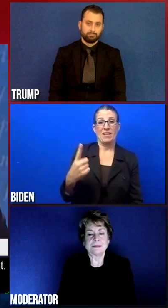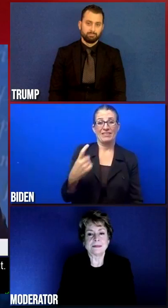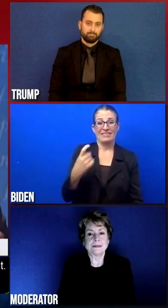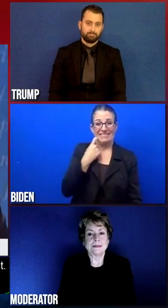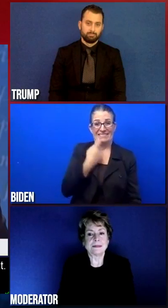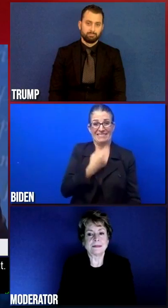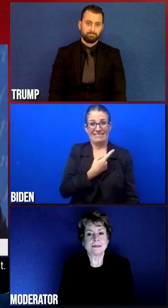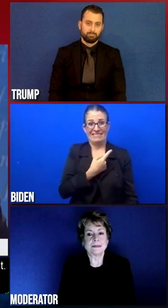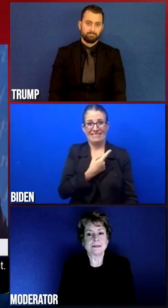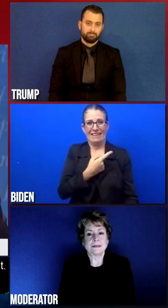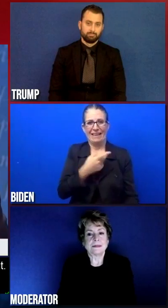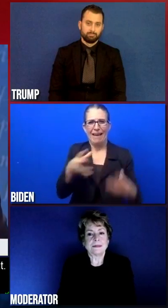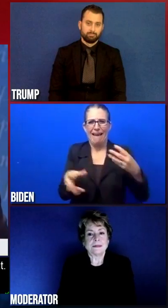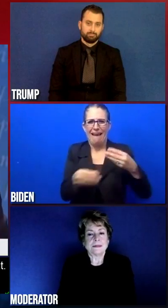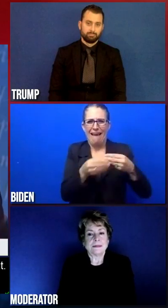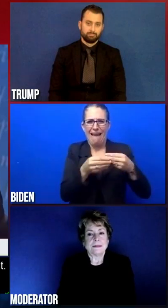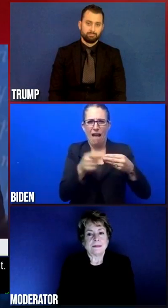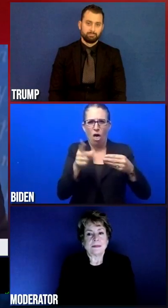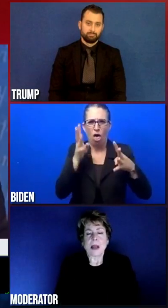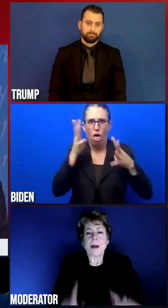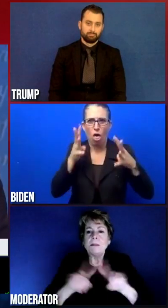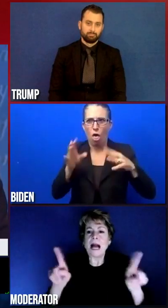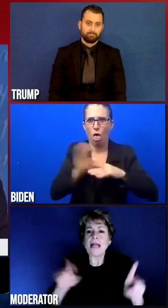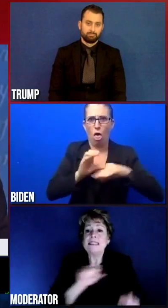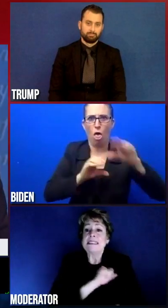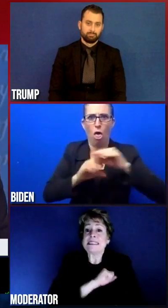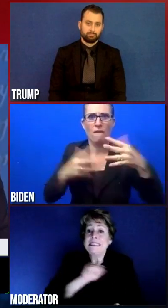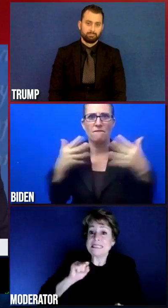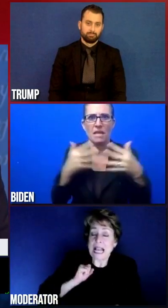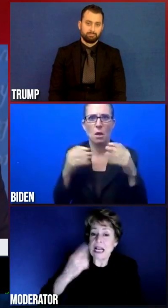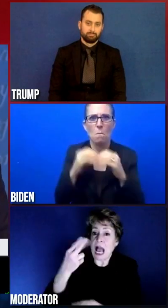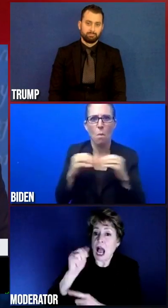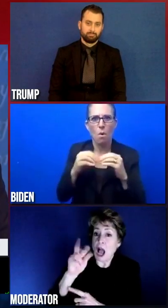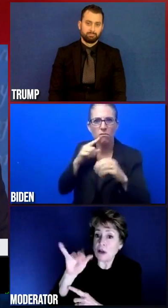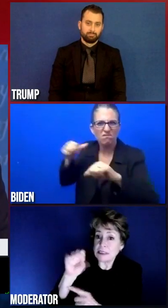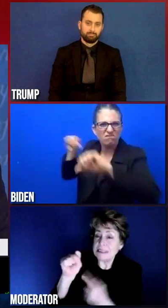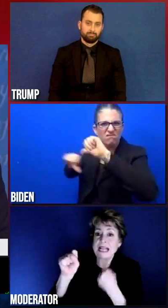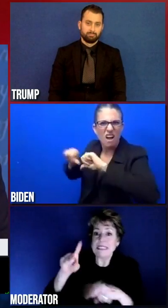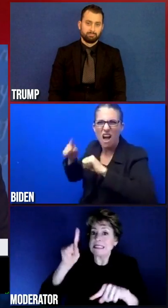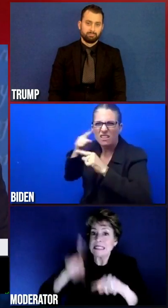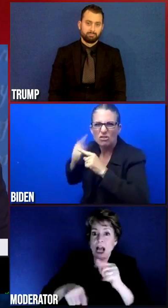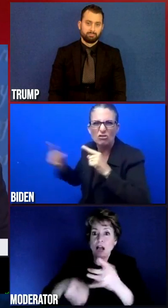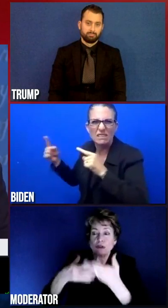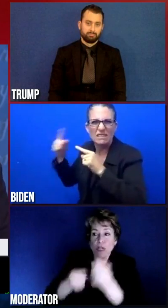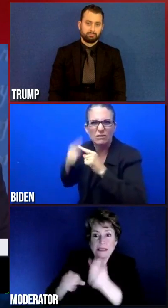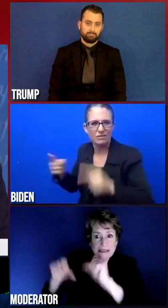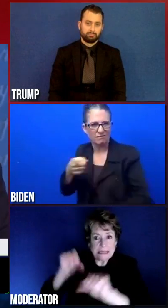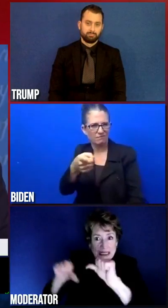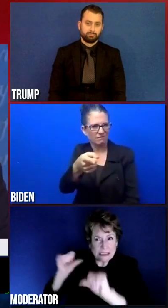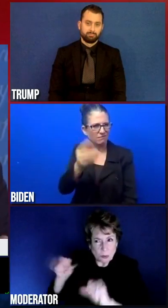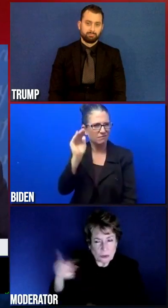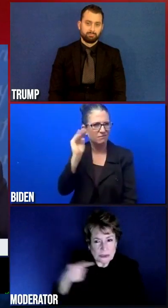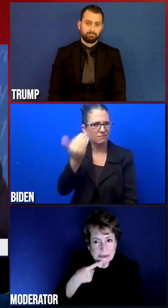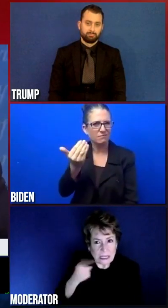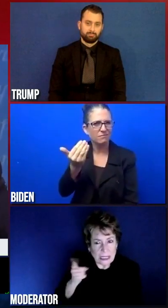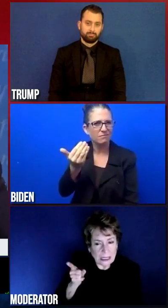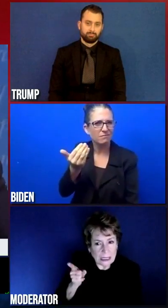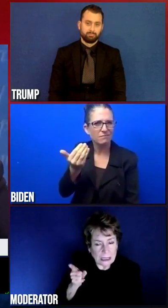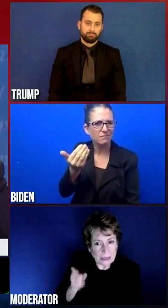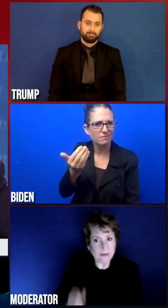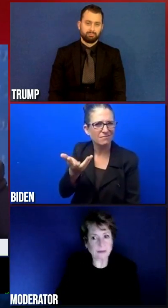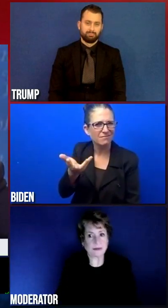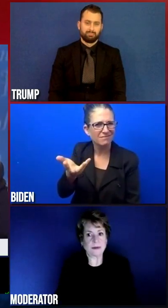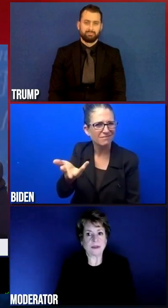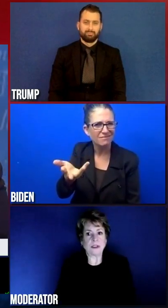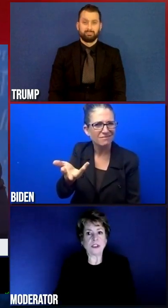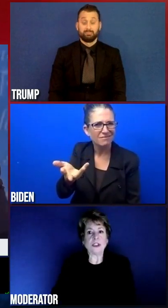knows. or Senator And Harris is saying no, you can't trust the scientists. No, you can trust the scientists. She didn't say that. You can't trust She said the public health experts,